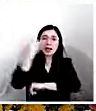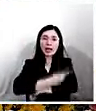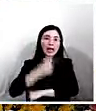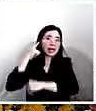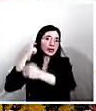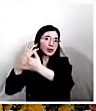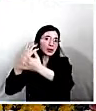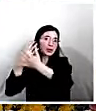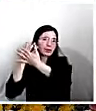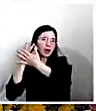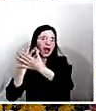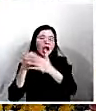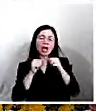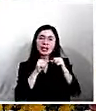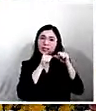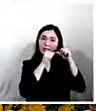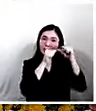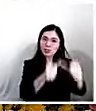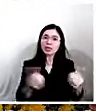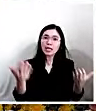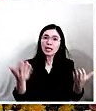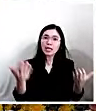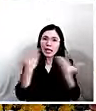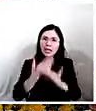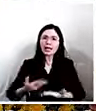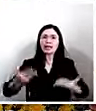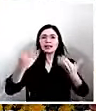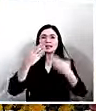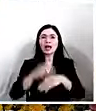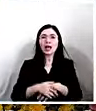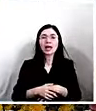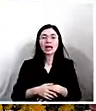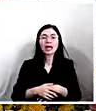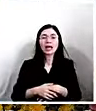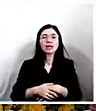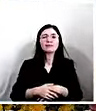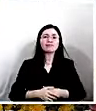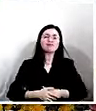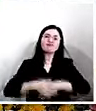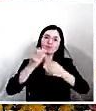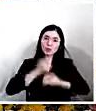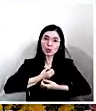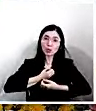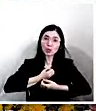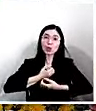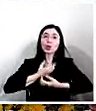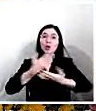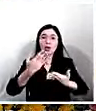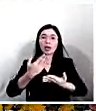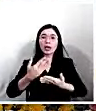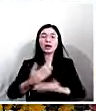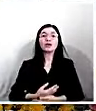endured this extraordinary self-giving on a daily basis.